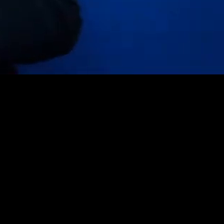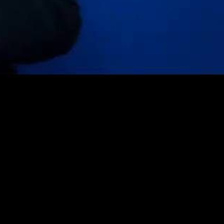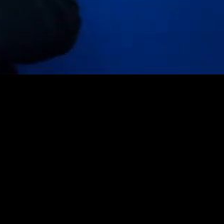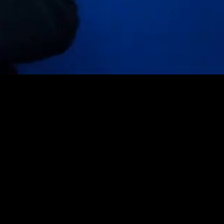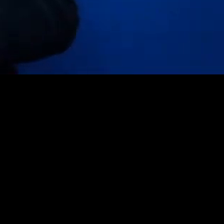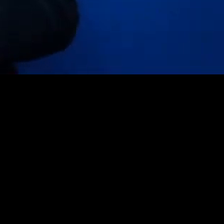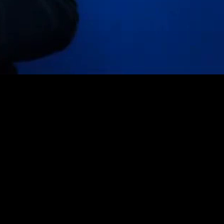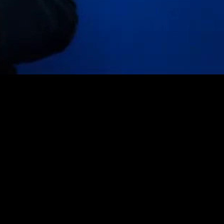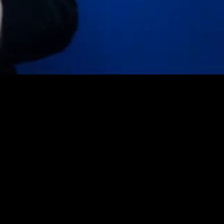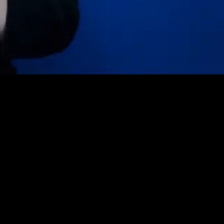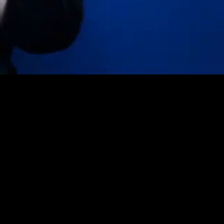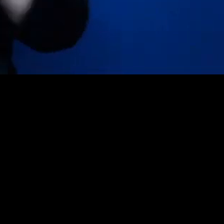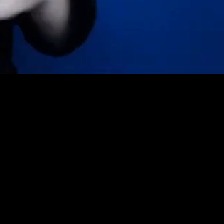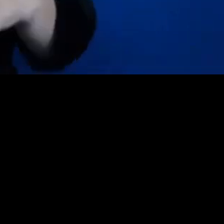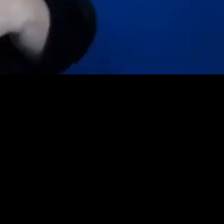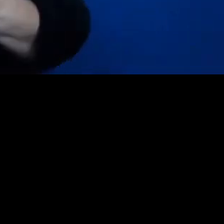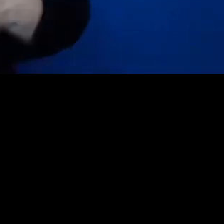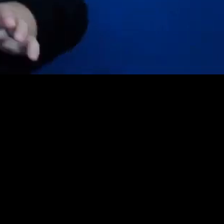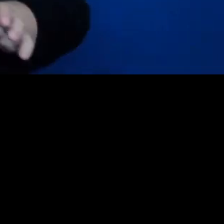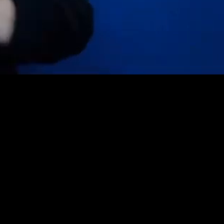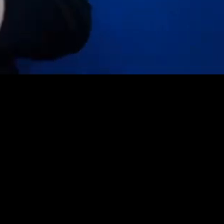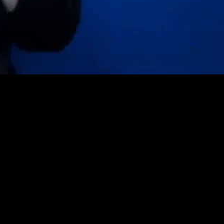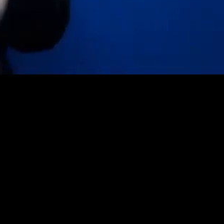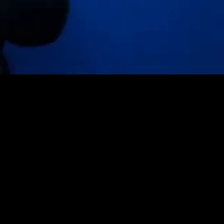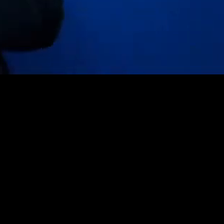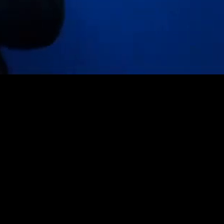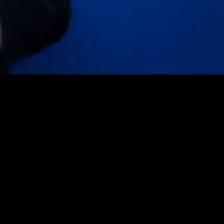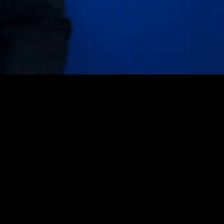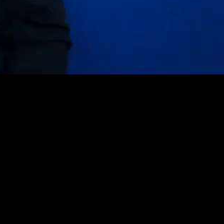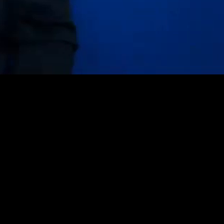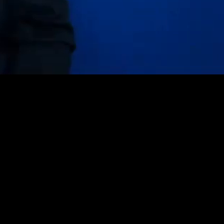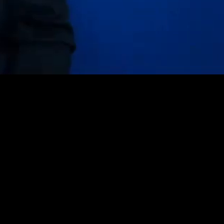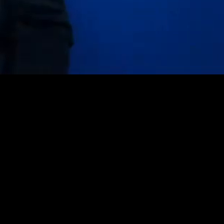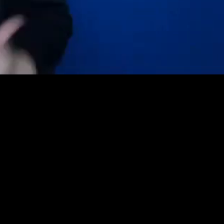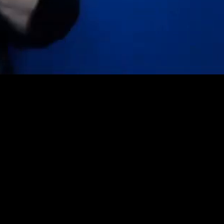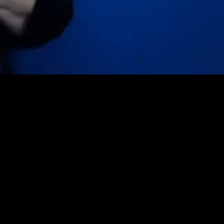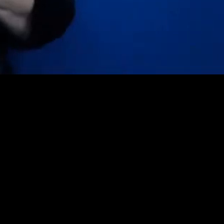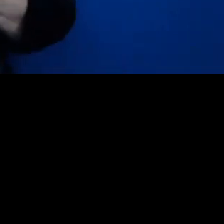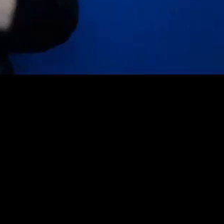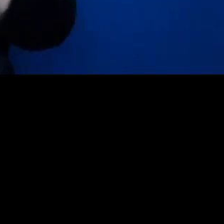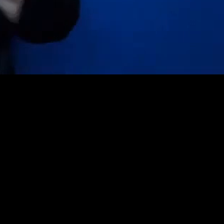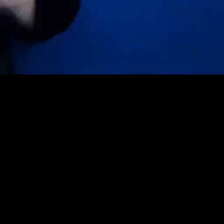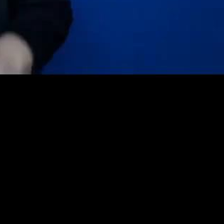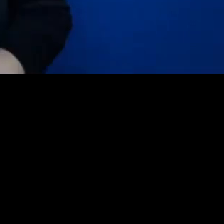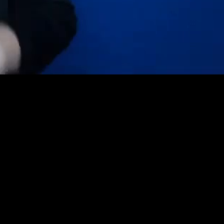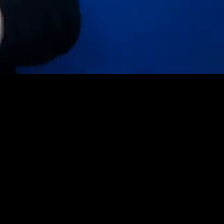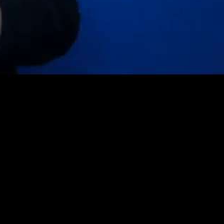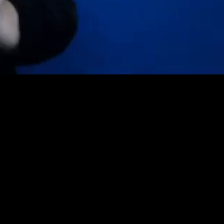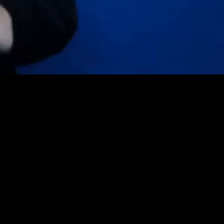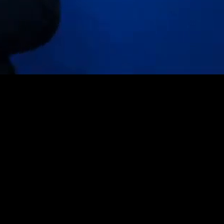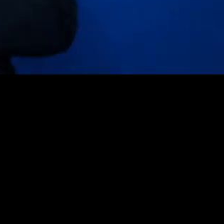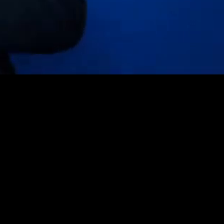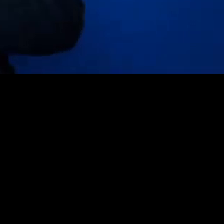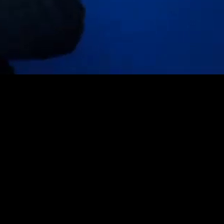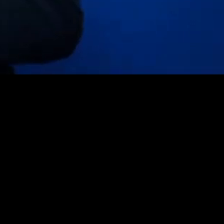but individuals certainly do. There are contemporary artists who do not want their work shown at a natural